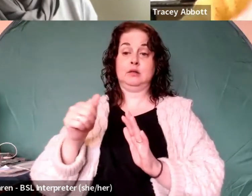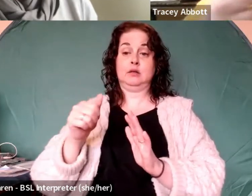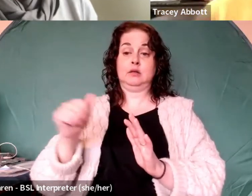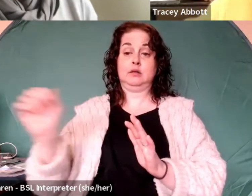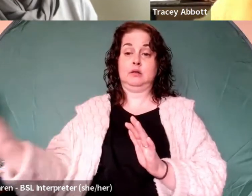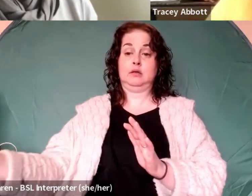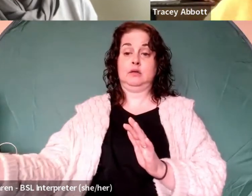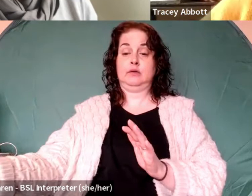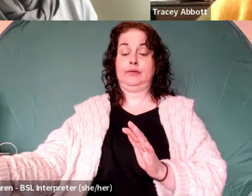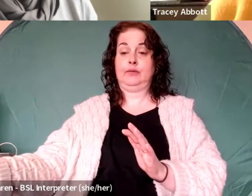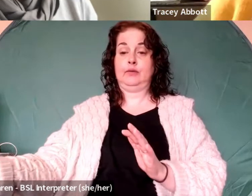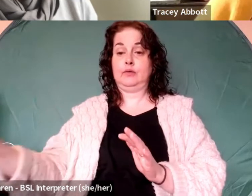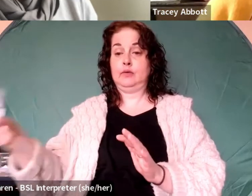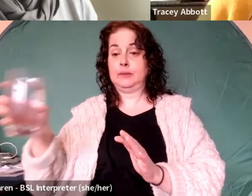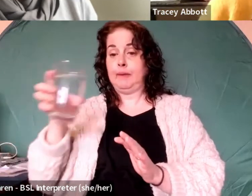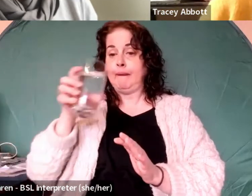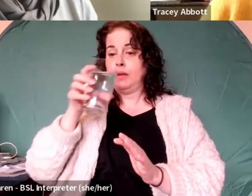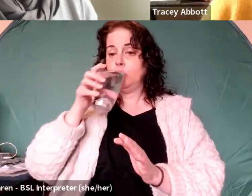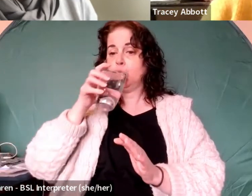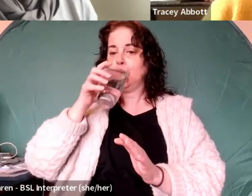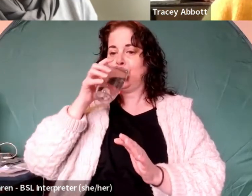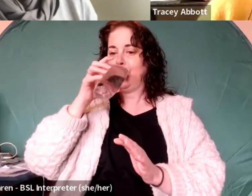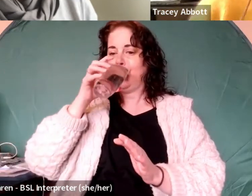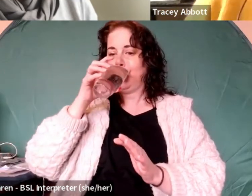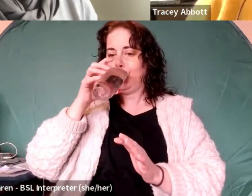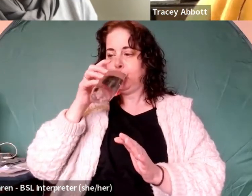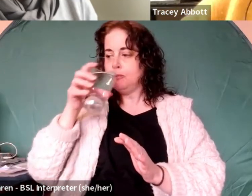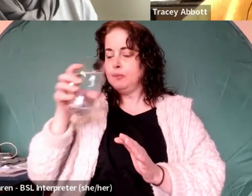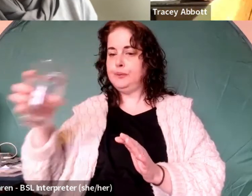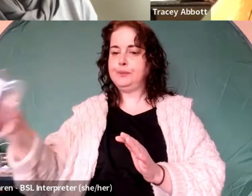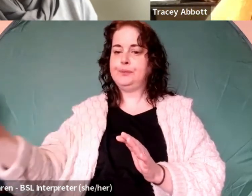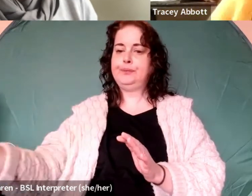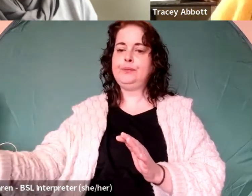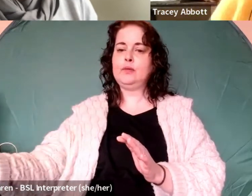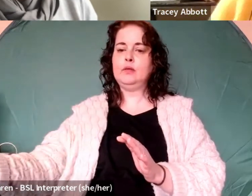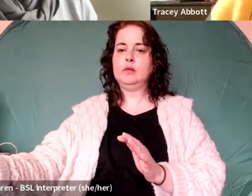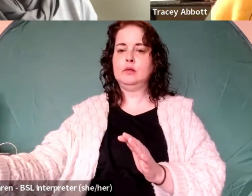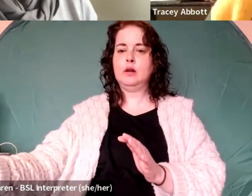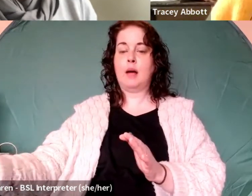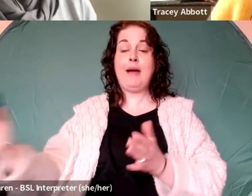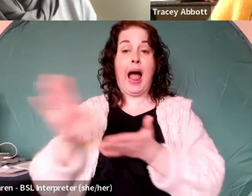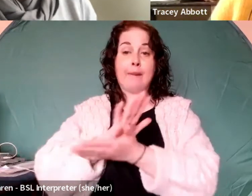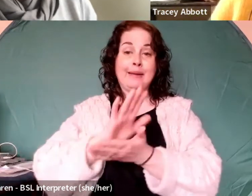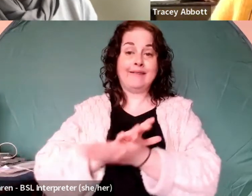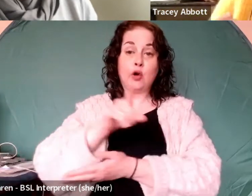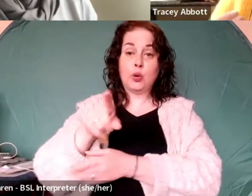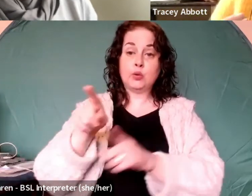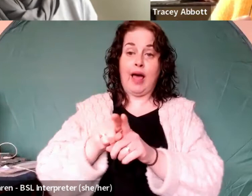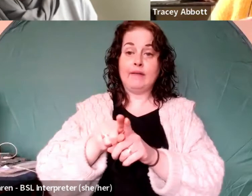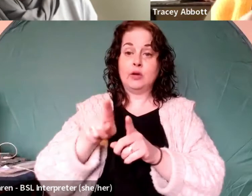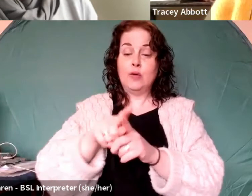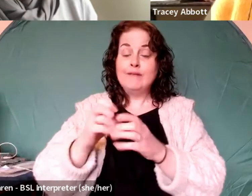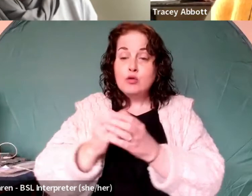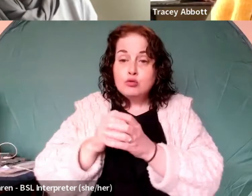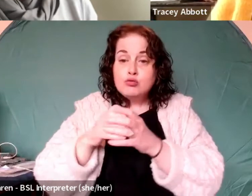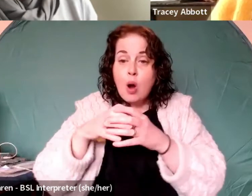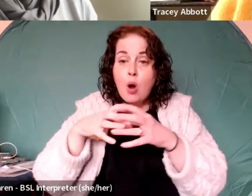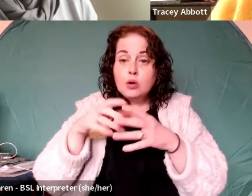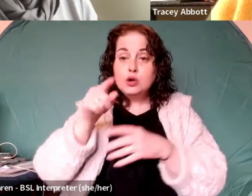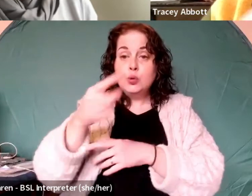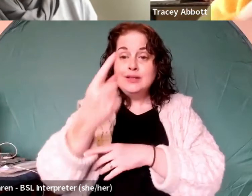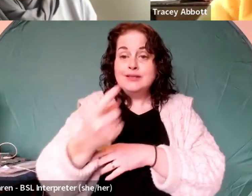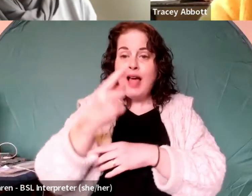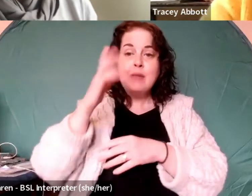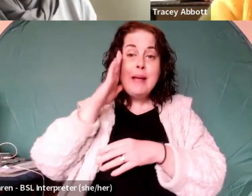talent in. And I'm amazed and chuffed for you at the same time that you've grown it from you in your